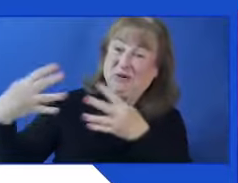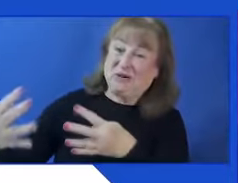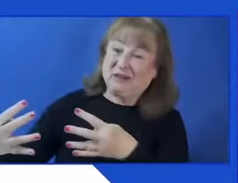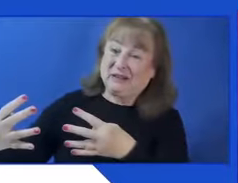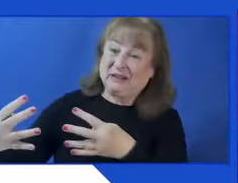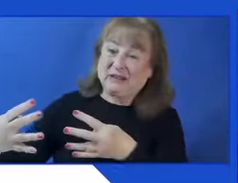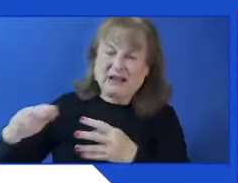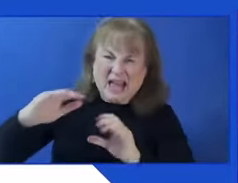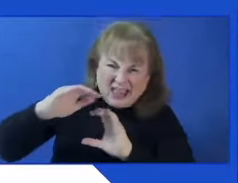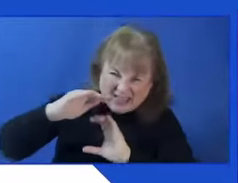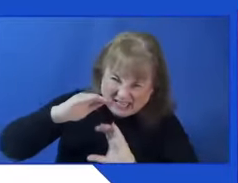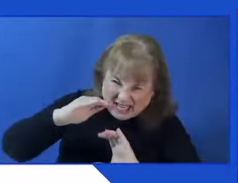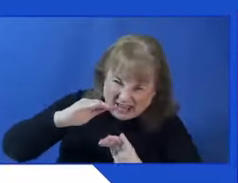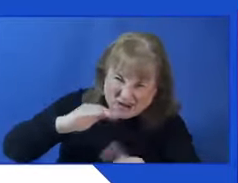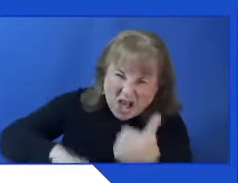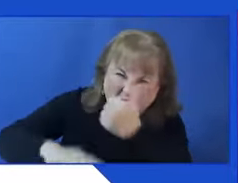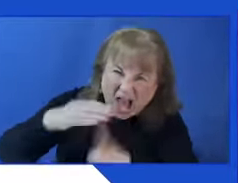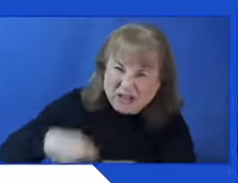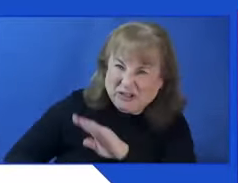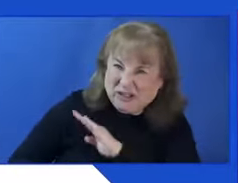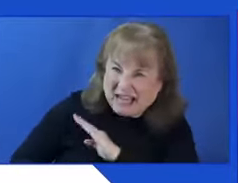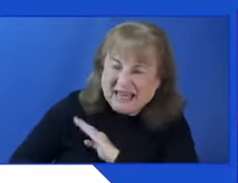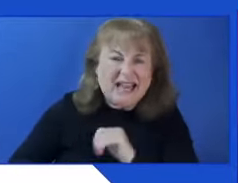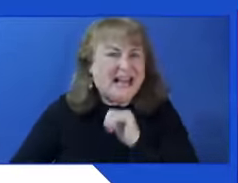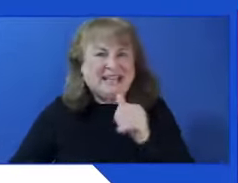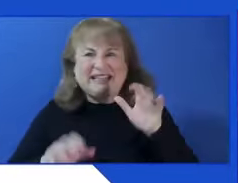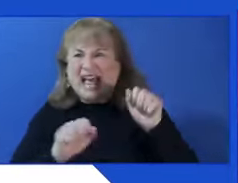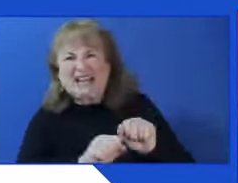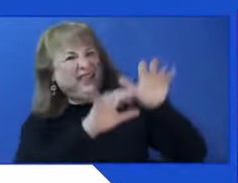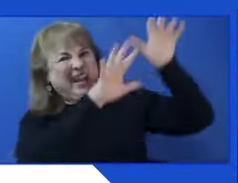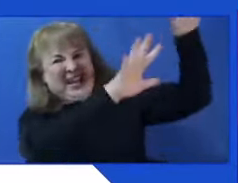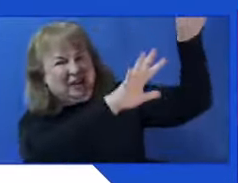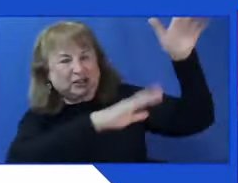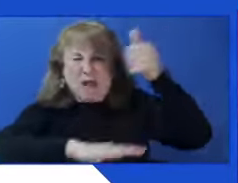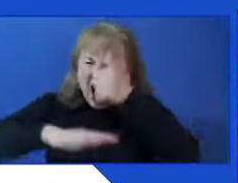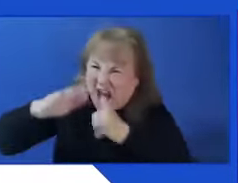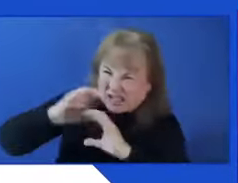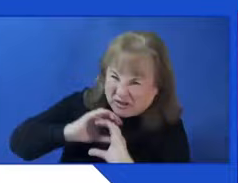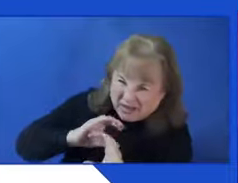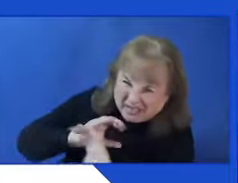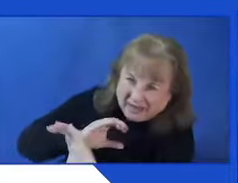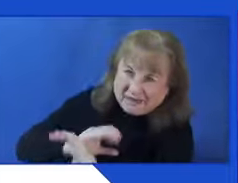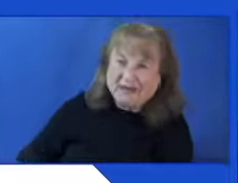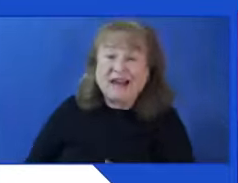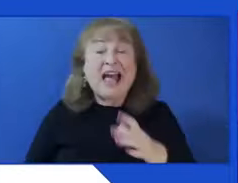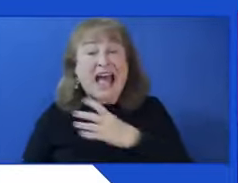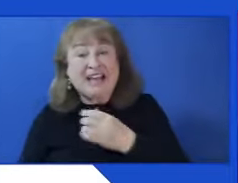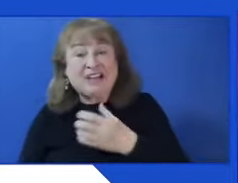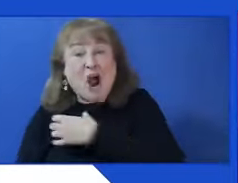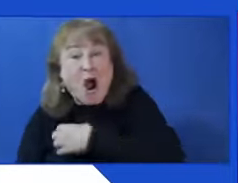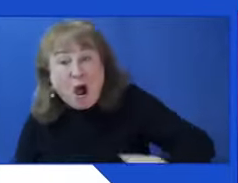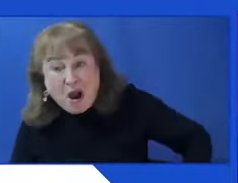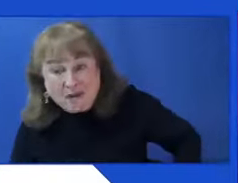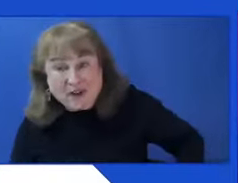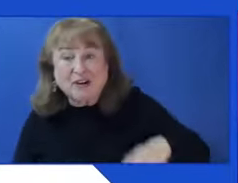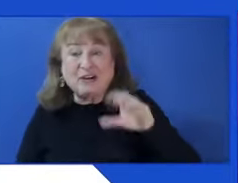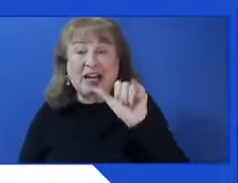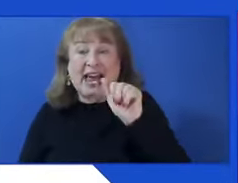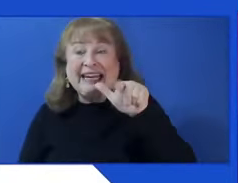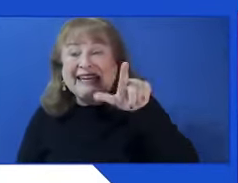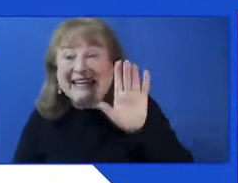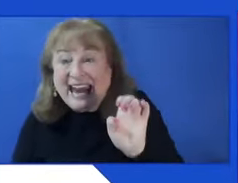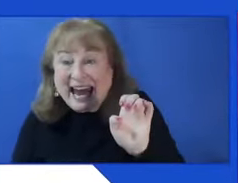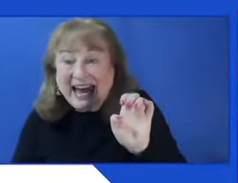tunnels of Gaza, not on the hills of Galil, but in Harvard, in Yale, in